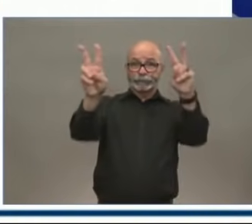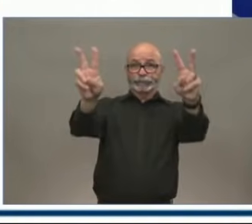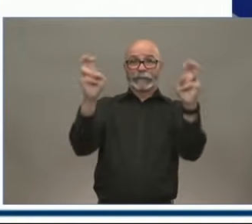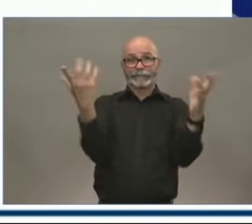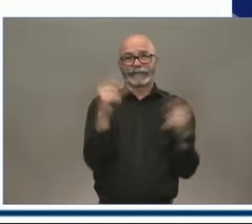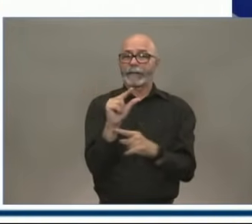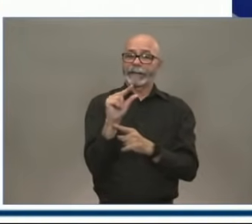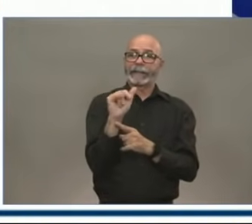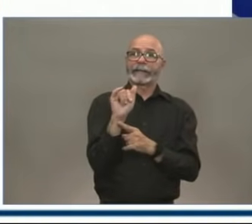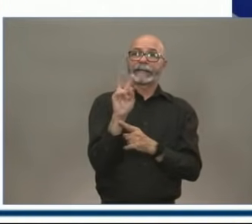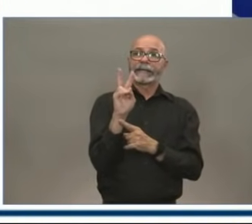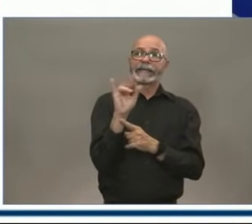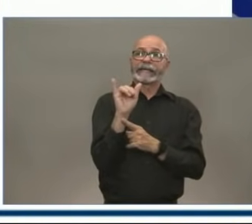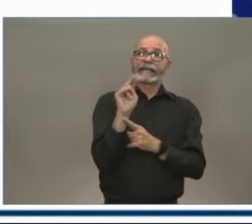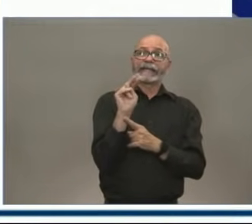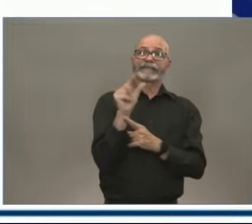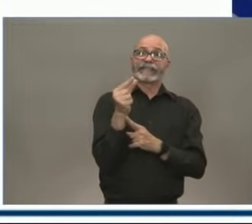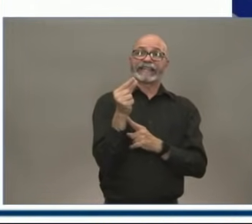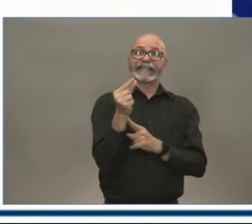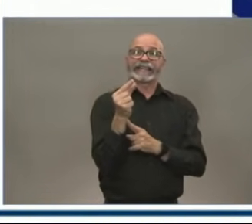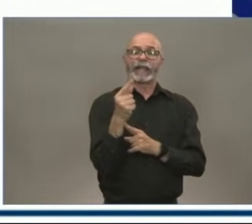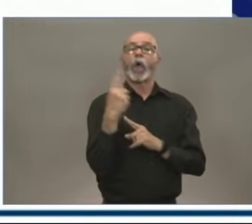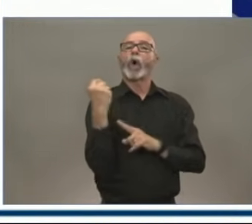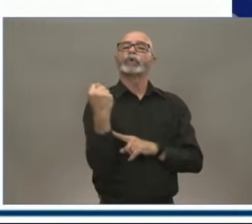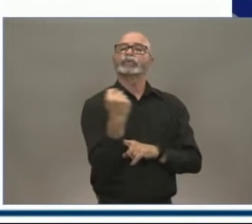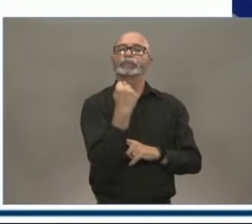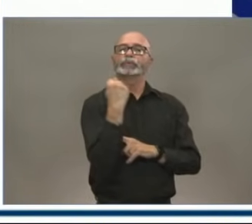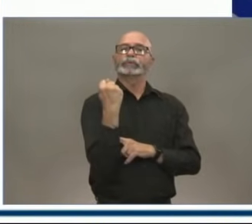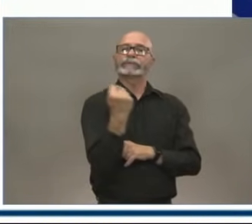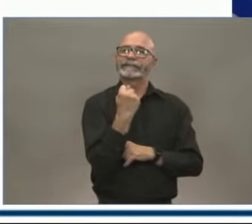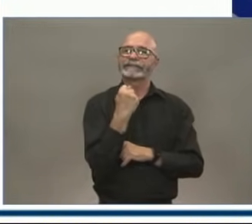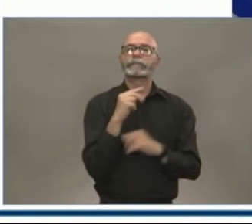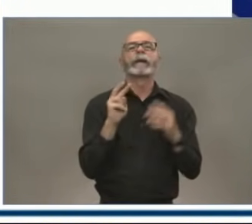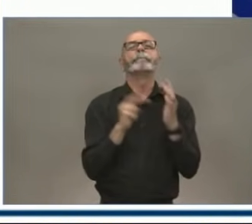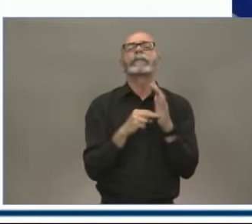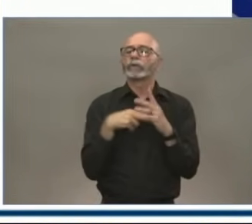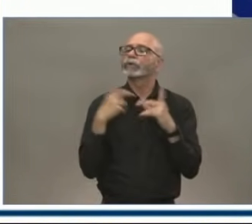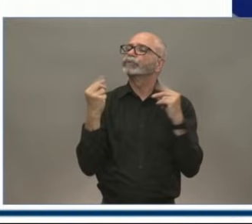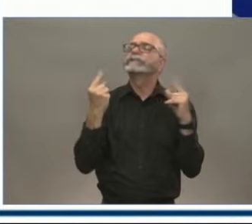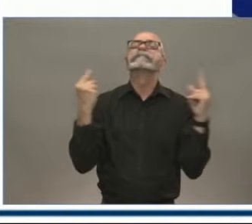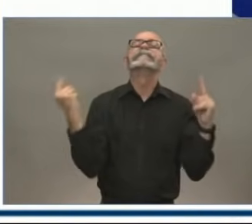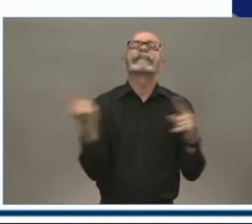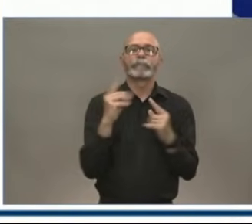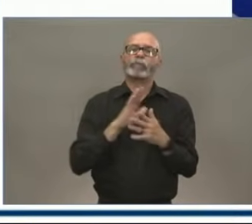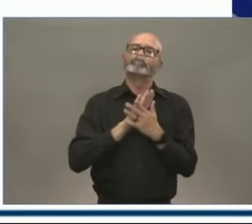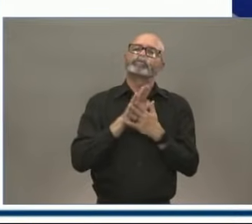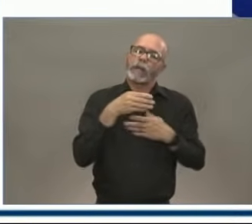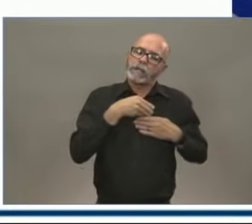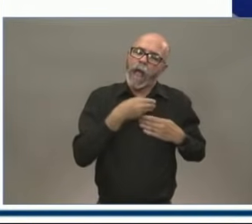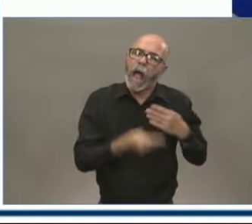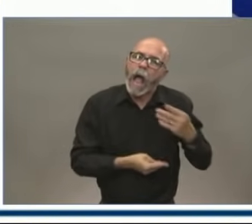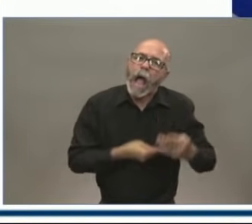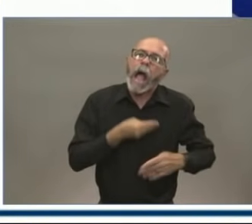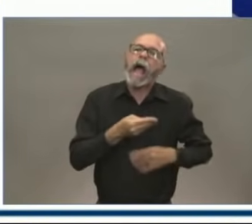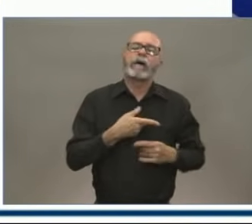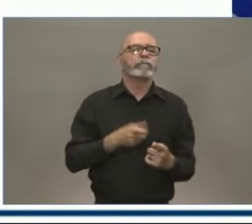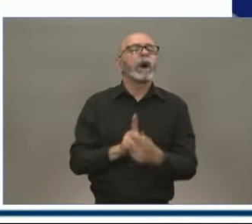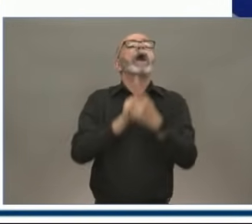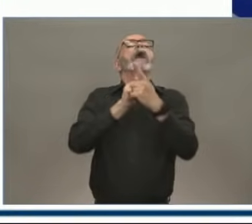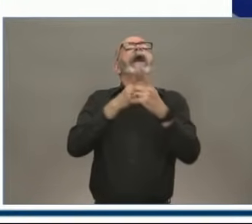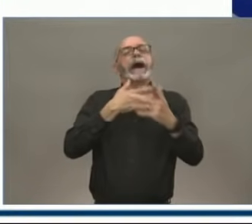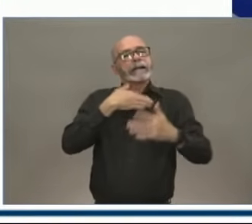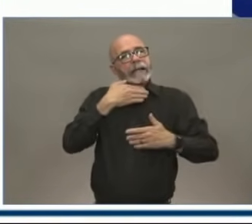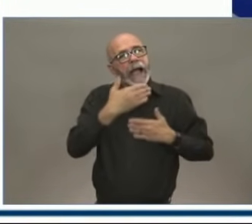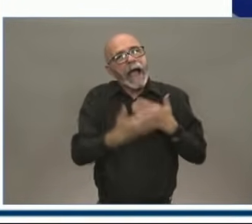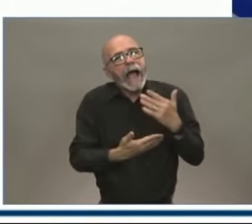Giving Tuesday encourages us to do nice things for people or find other ways to give back to our community, like